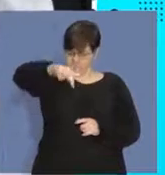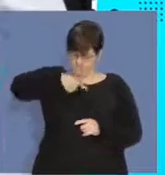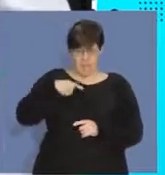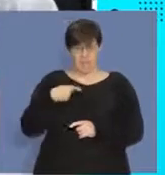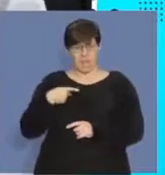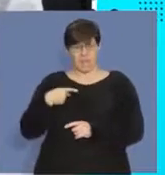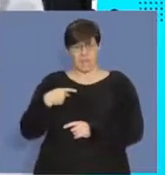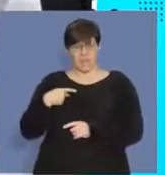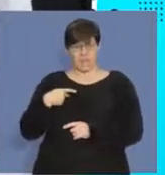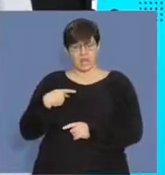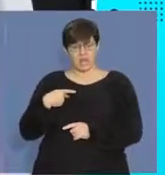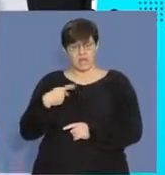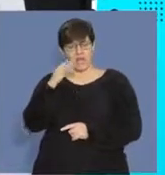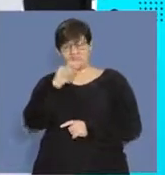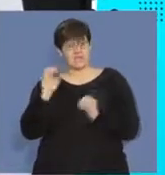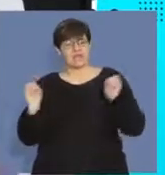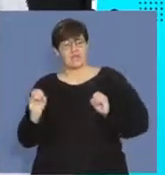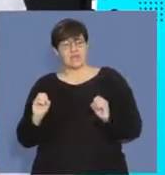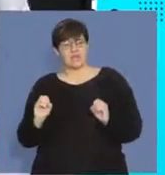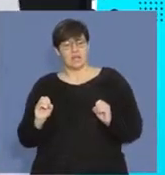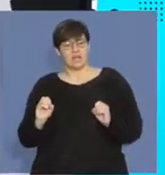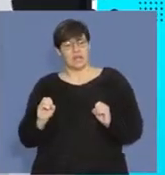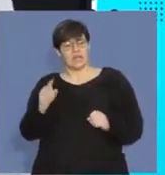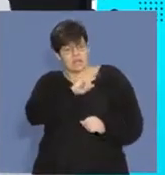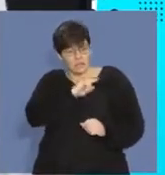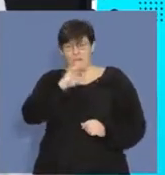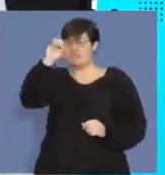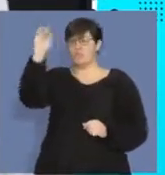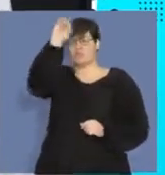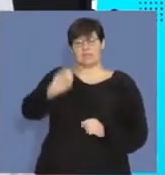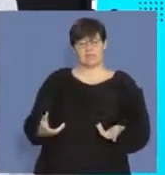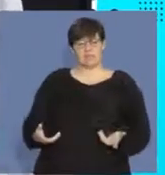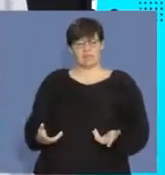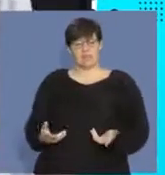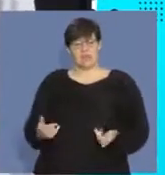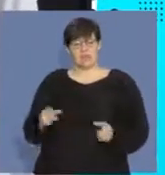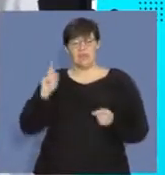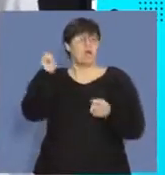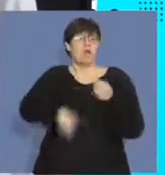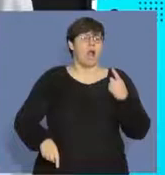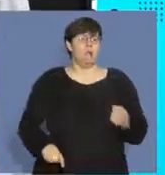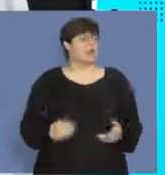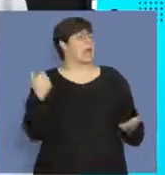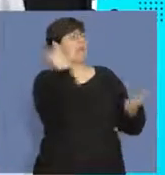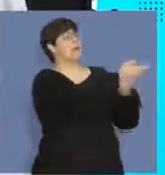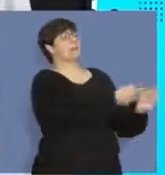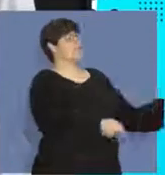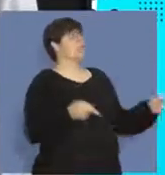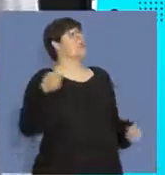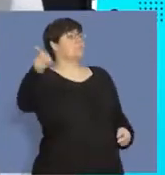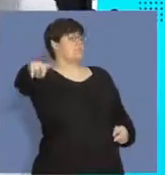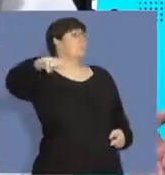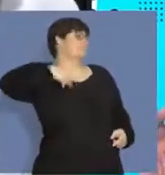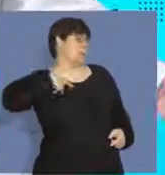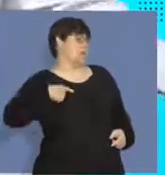tax on the output VAT of zero-rated items. That is why it is zero-rated. So by the same token, you can't claim back the input